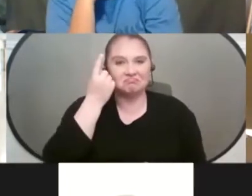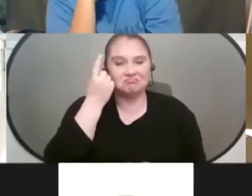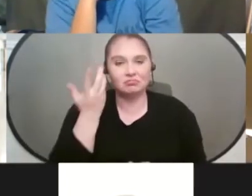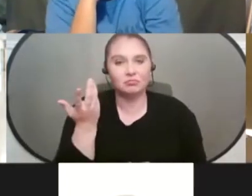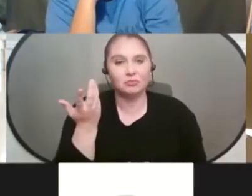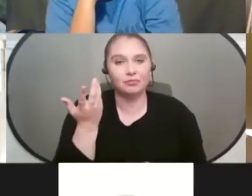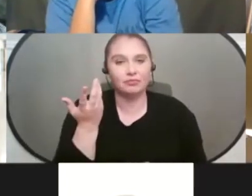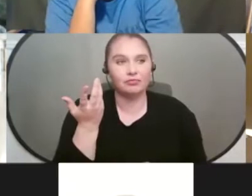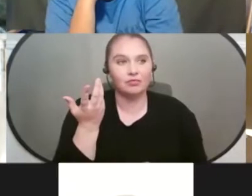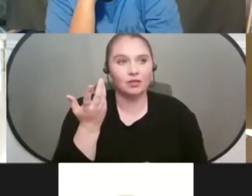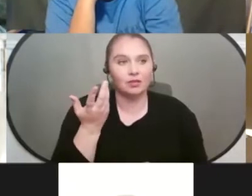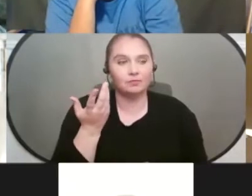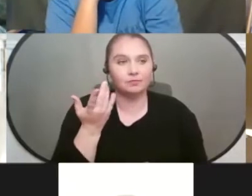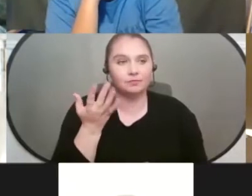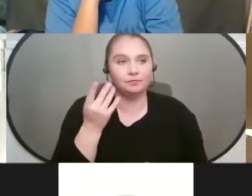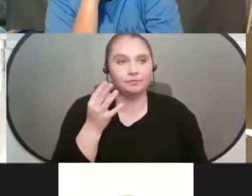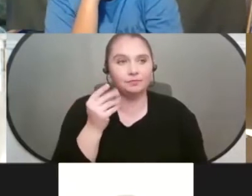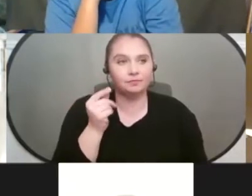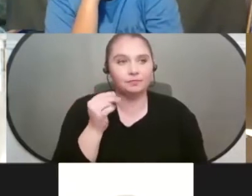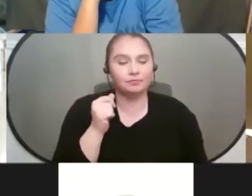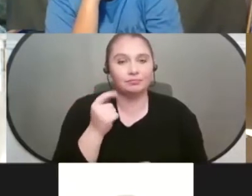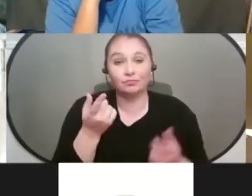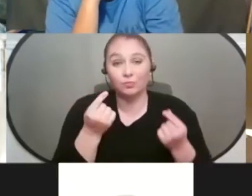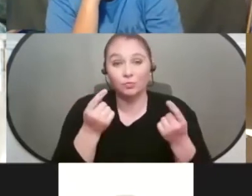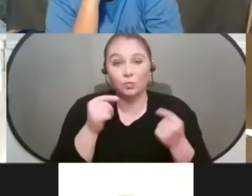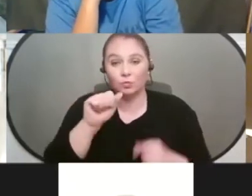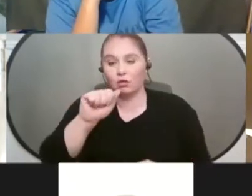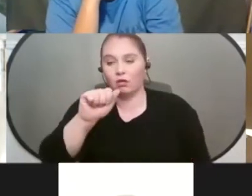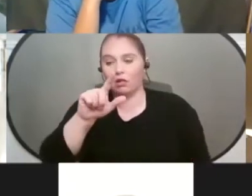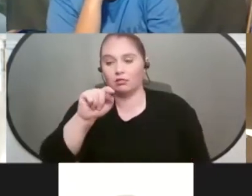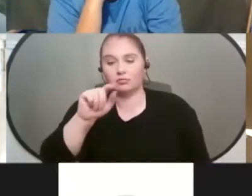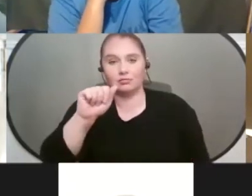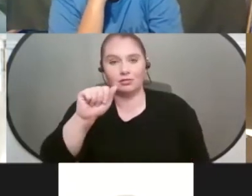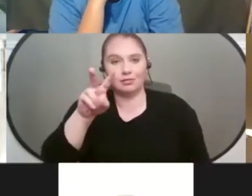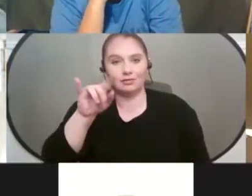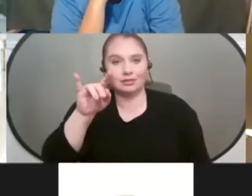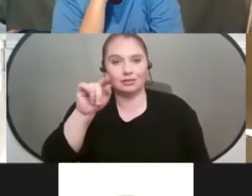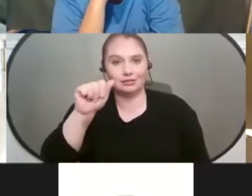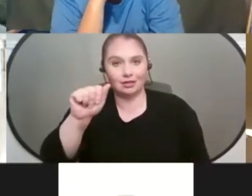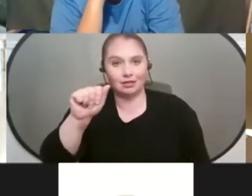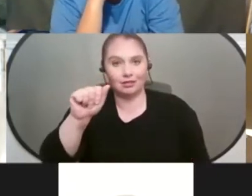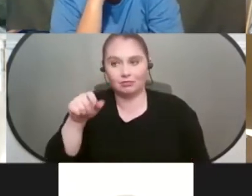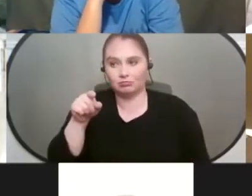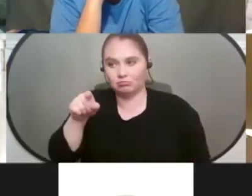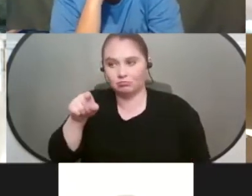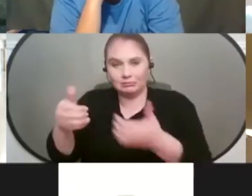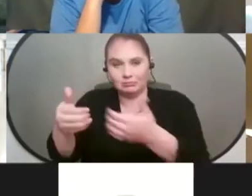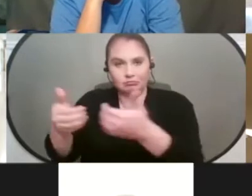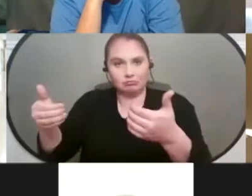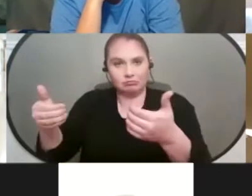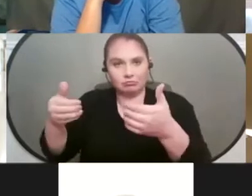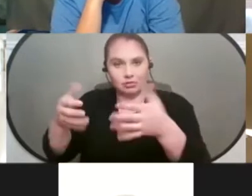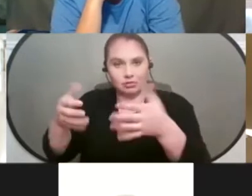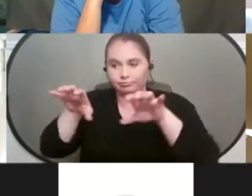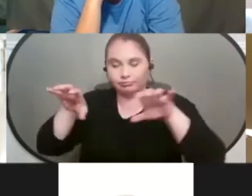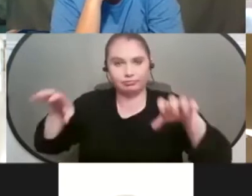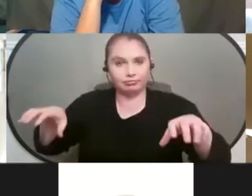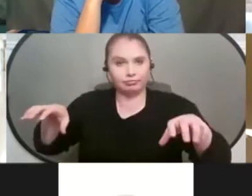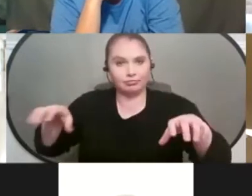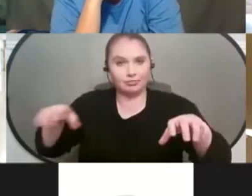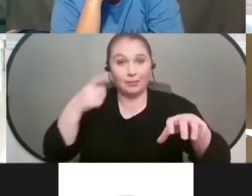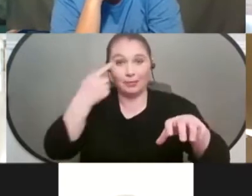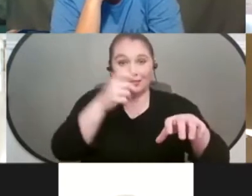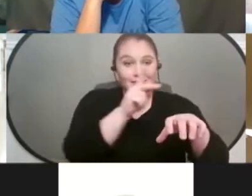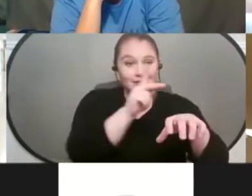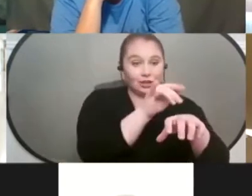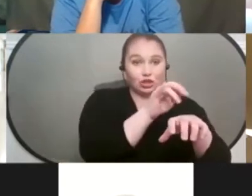the sensible part is that Alta Vista would be the campus that would be split because I do feel like Kendrick and South Waco are in two different